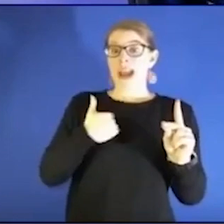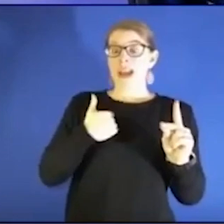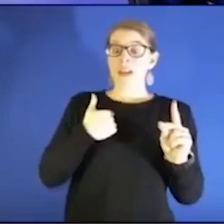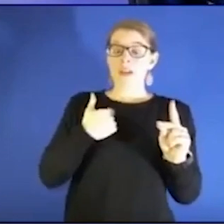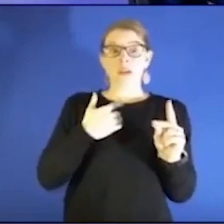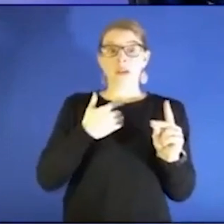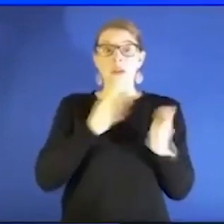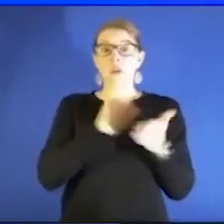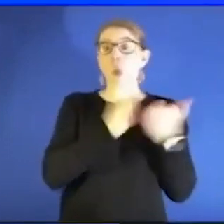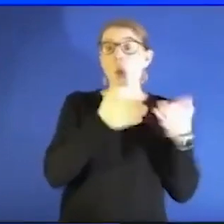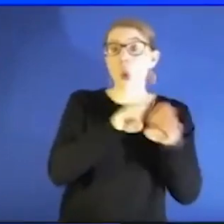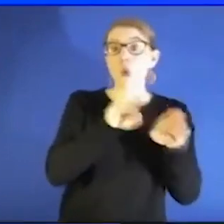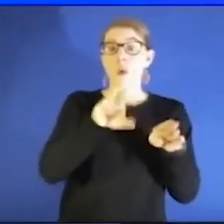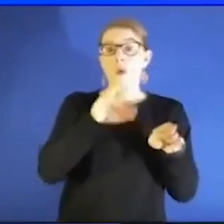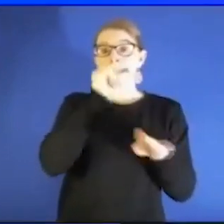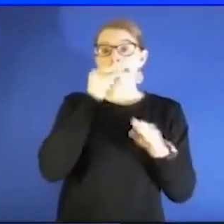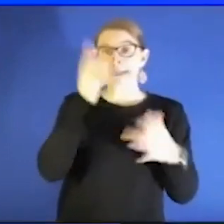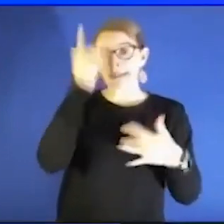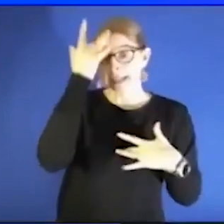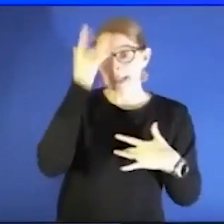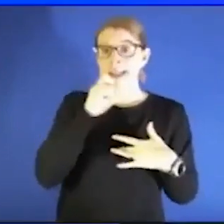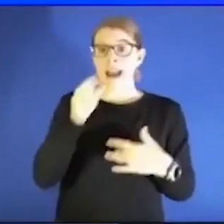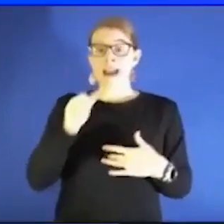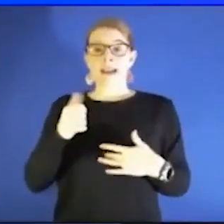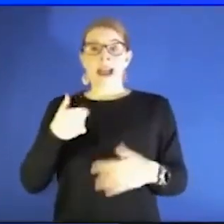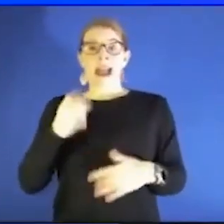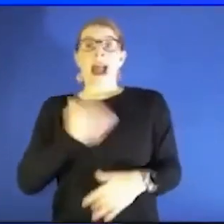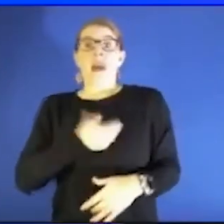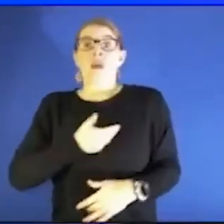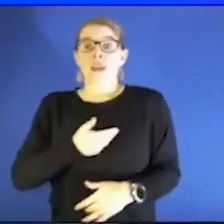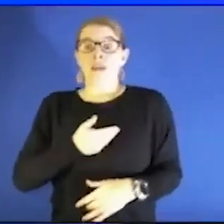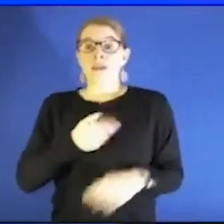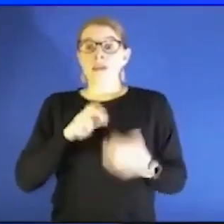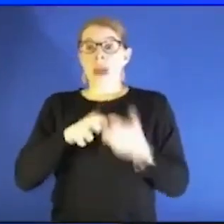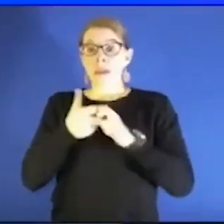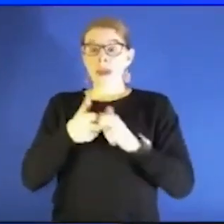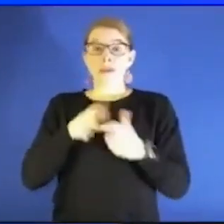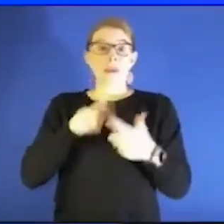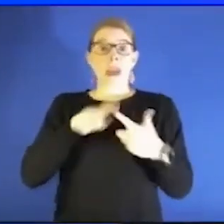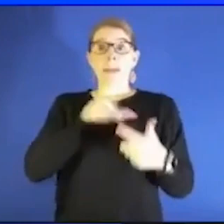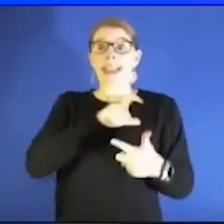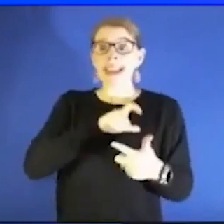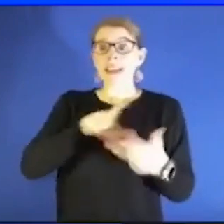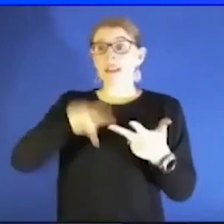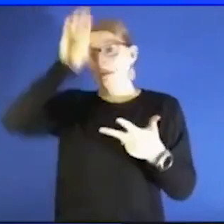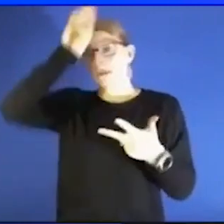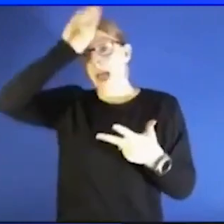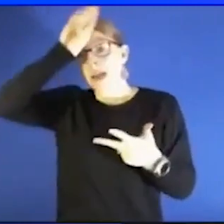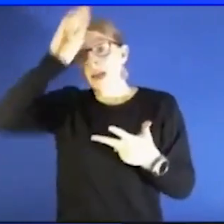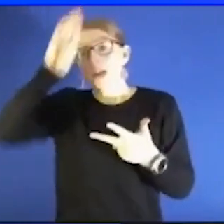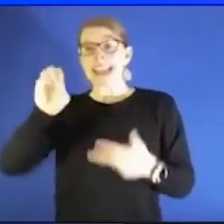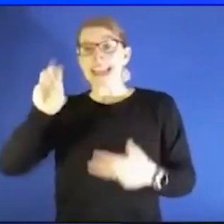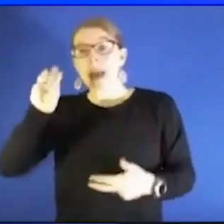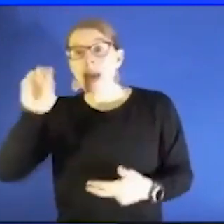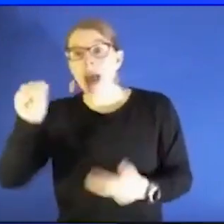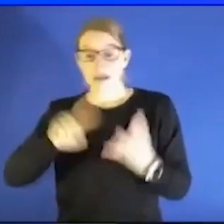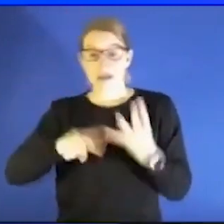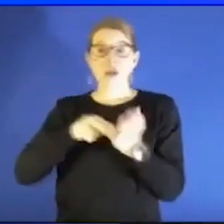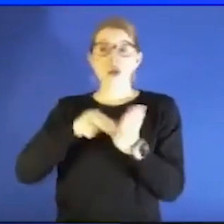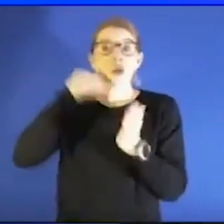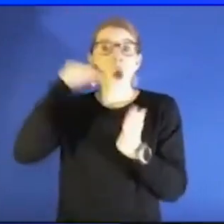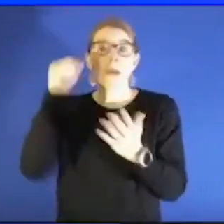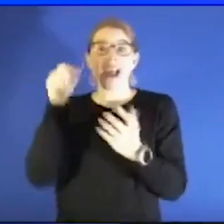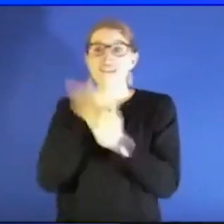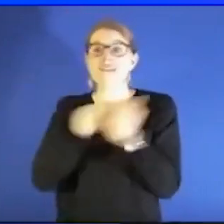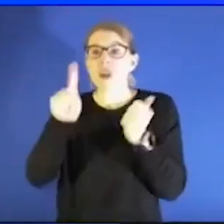just our issue. It's police, fire, EMS, schools, Right. Nursing homes. name It's everywhere in terms